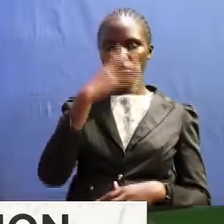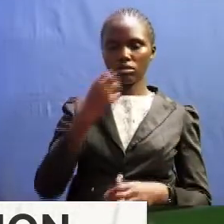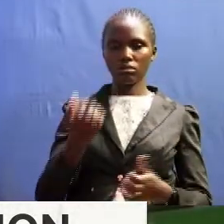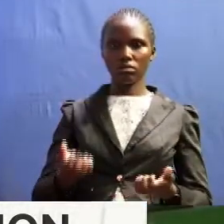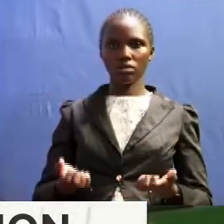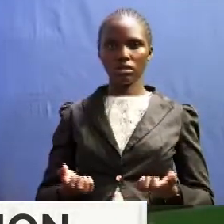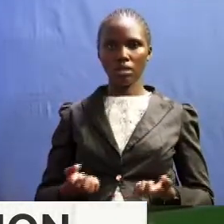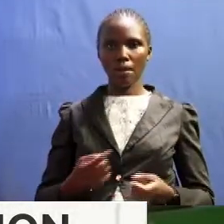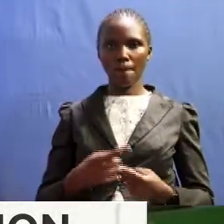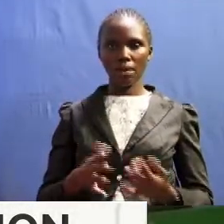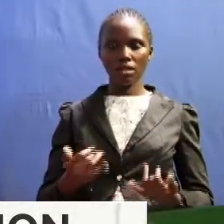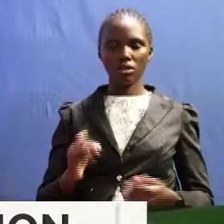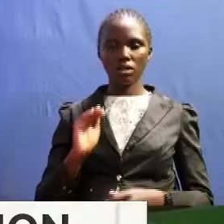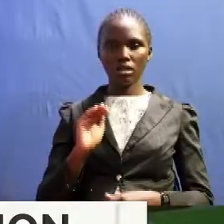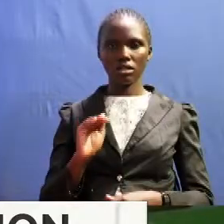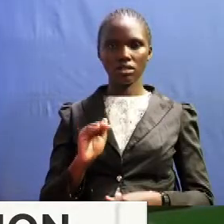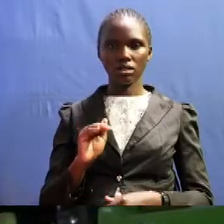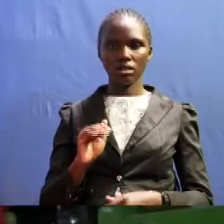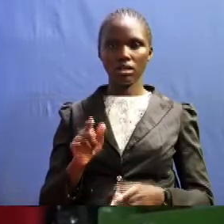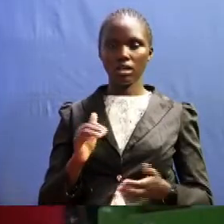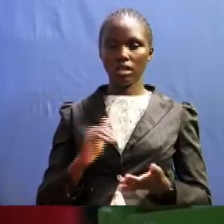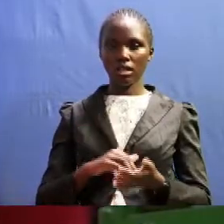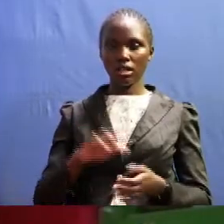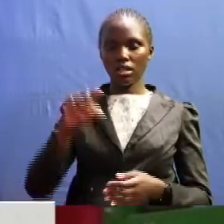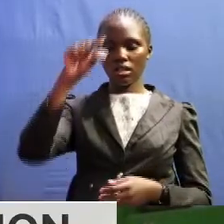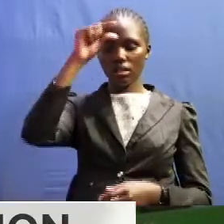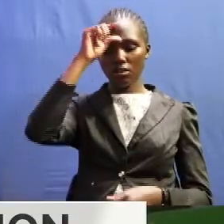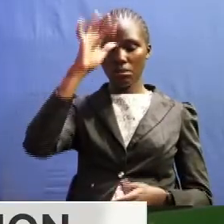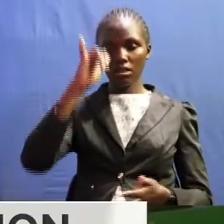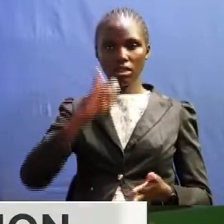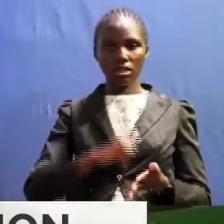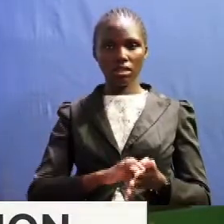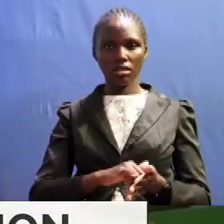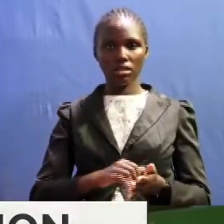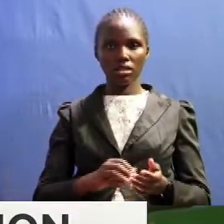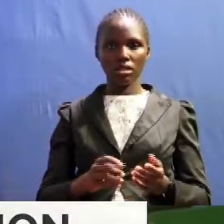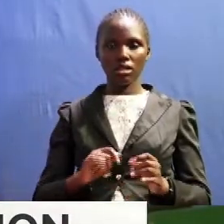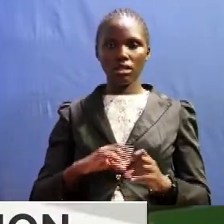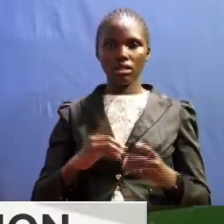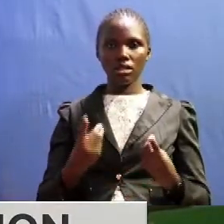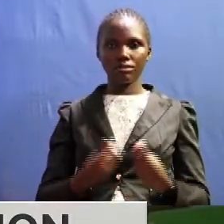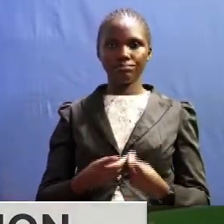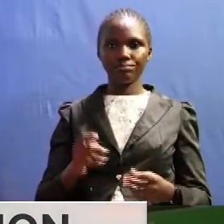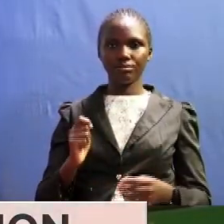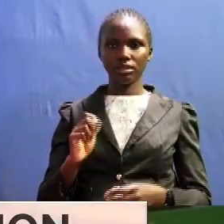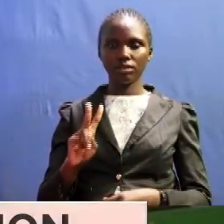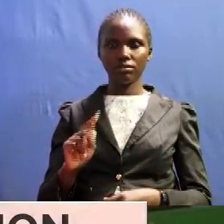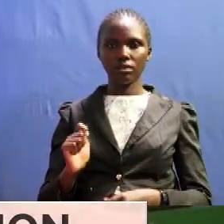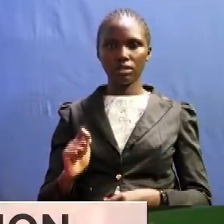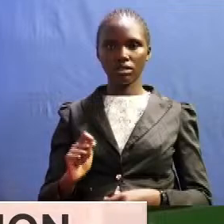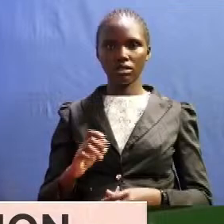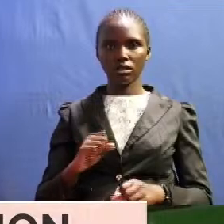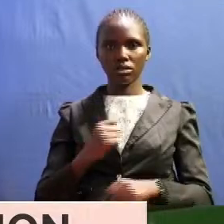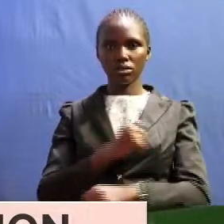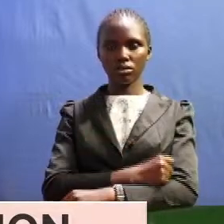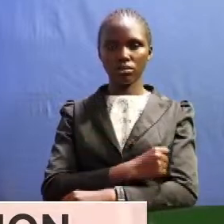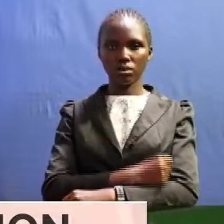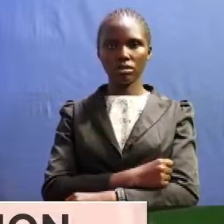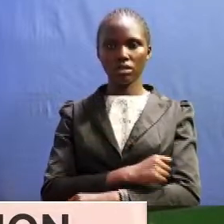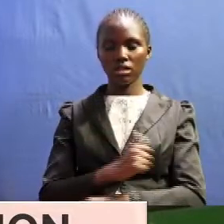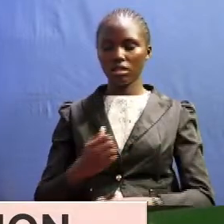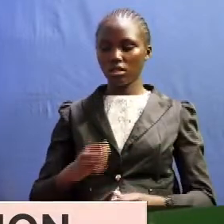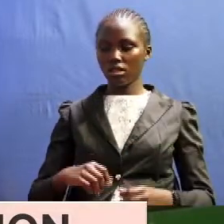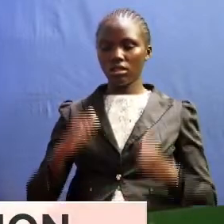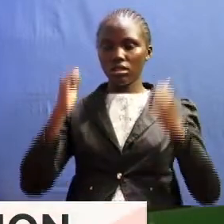My call to the government is to ask the government to embrace the technical school like the other students who is